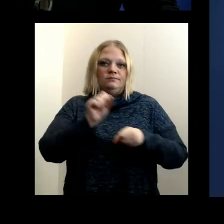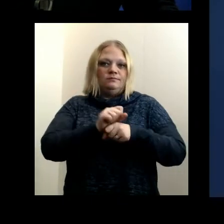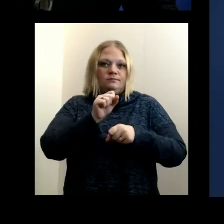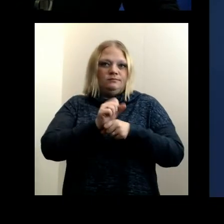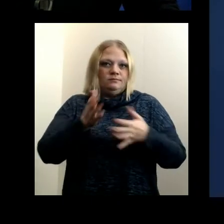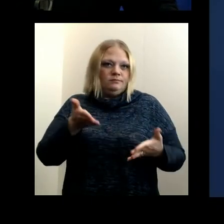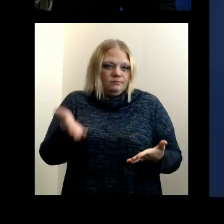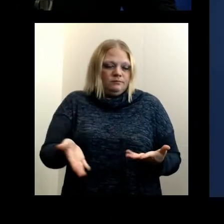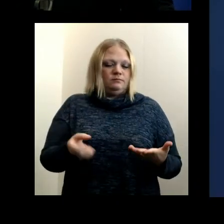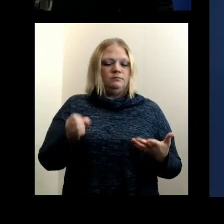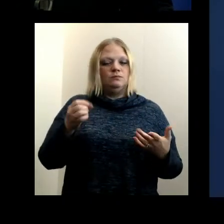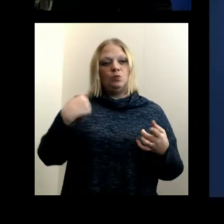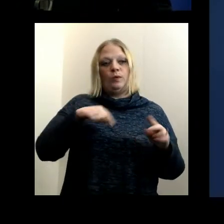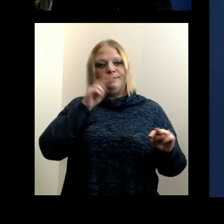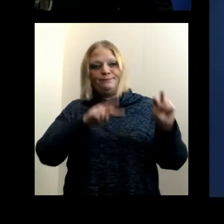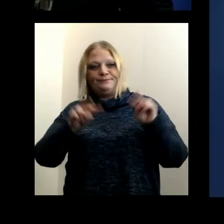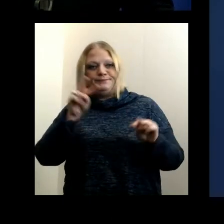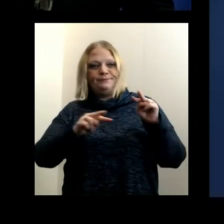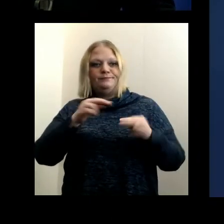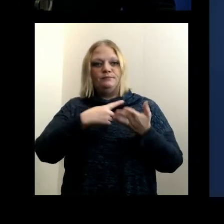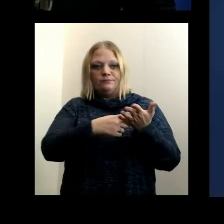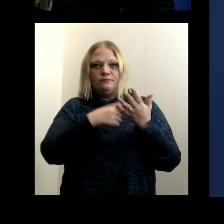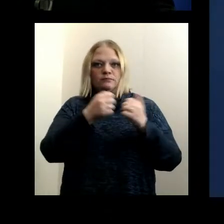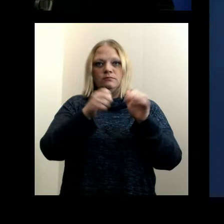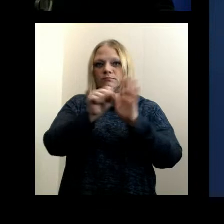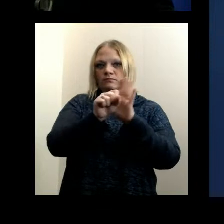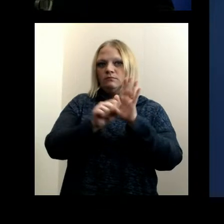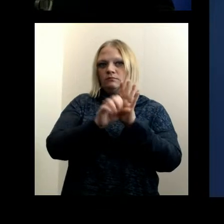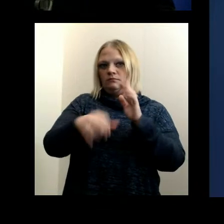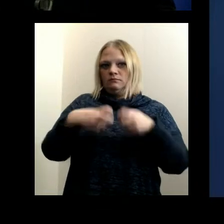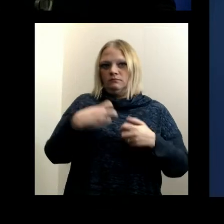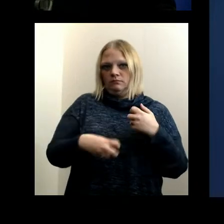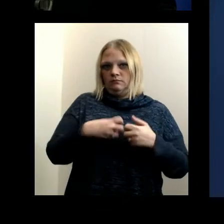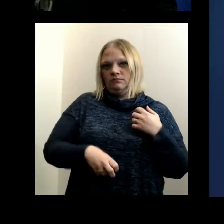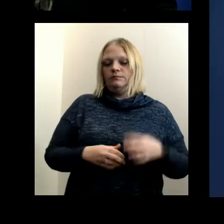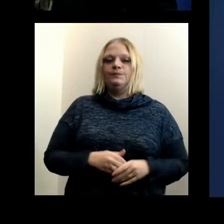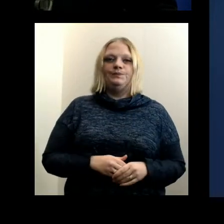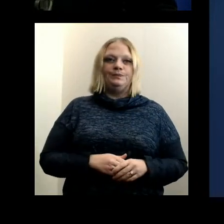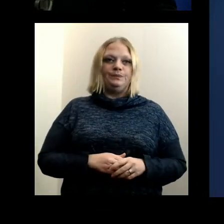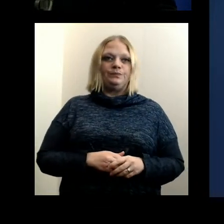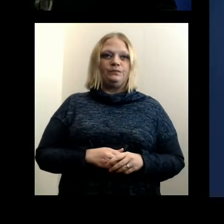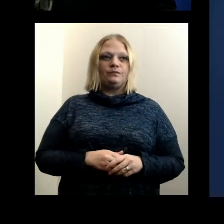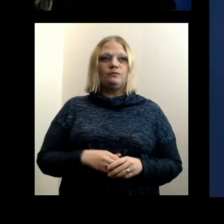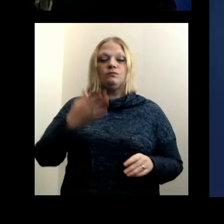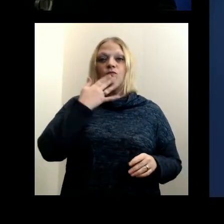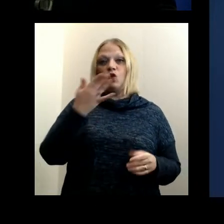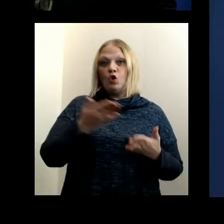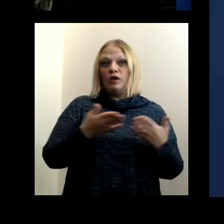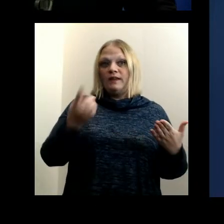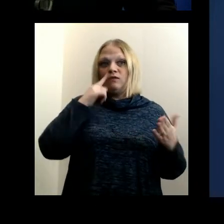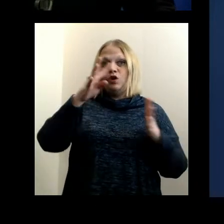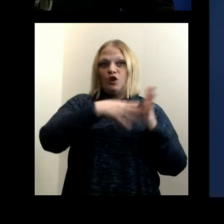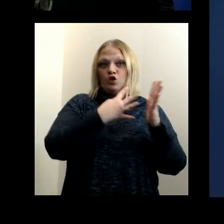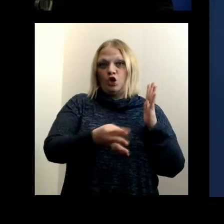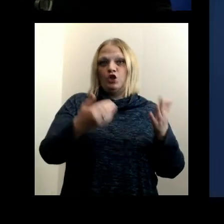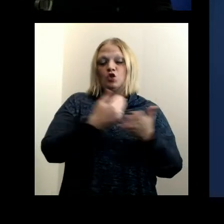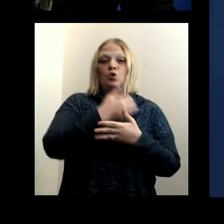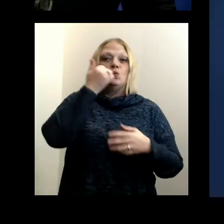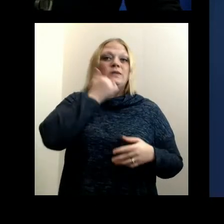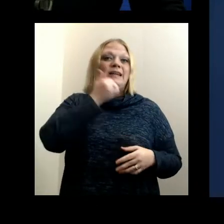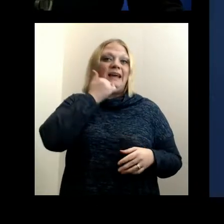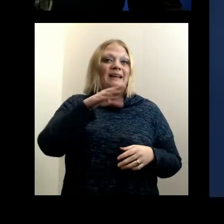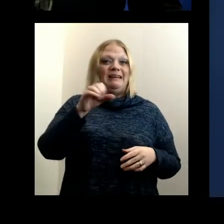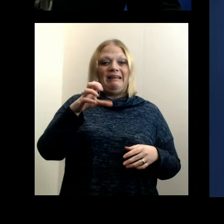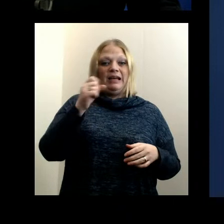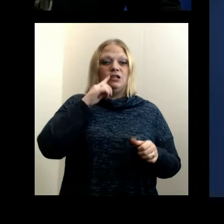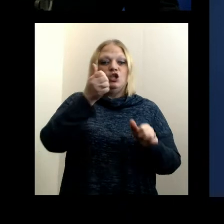there. So we're monitoring that and talking to the state about that issue as well. But the good thing to see in this chart is the new daily cases per